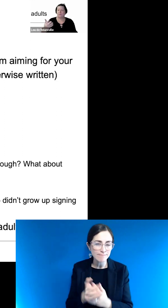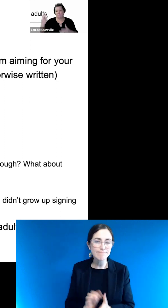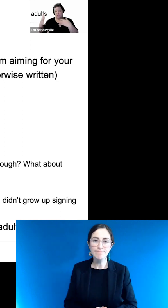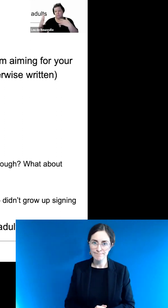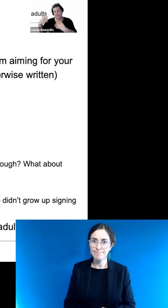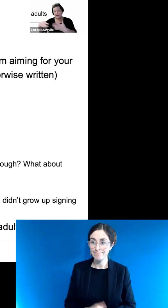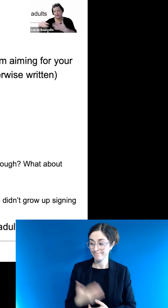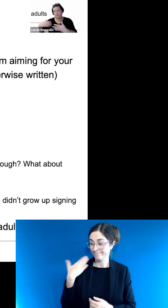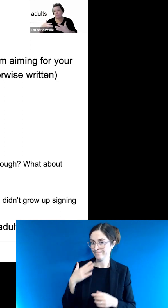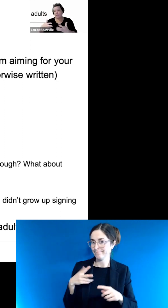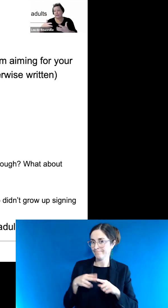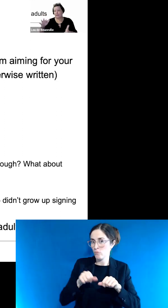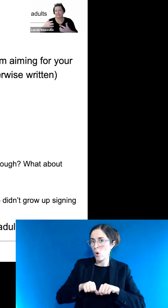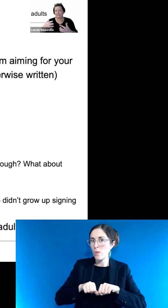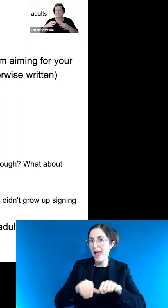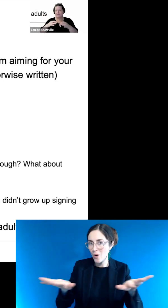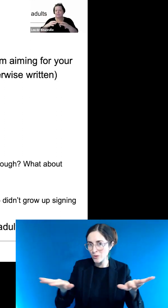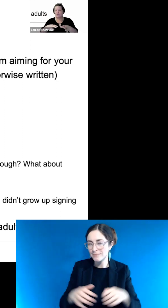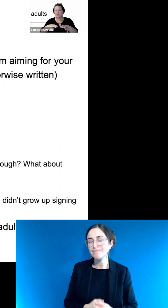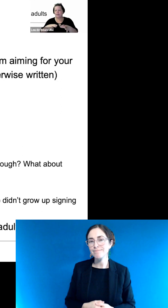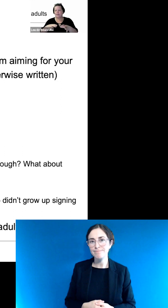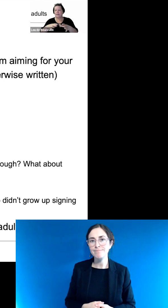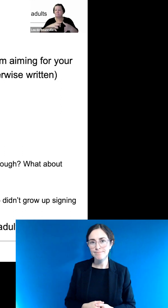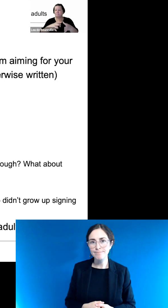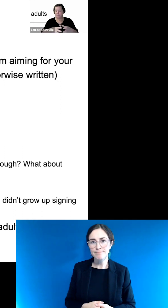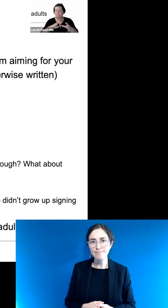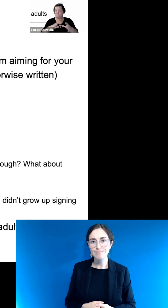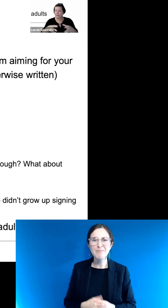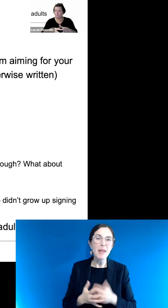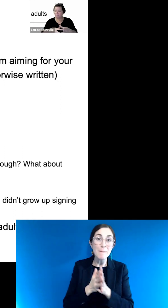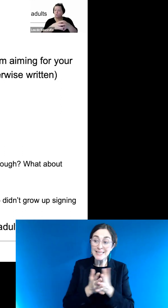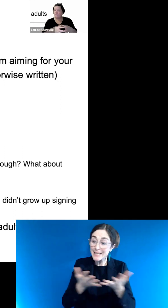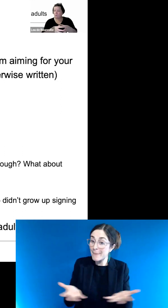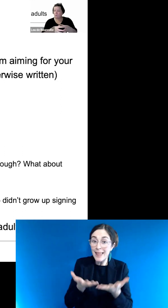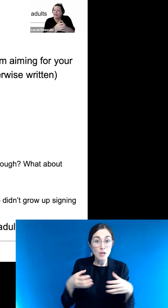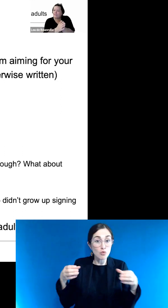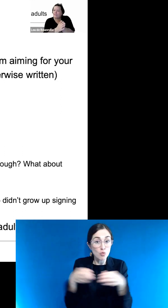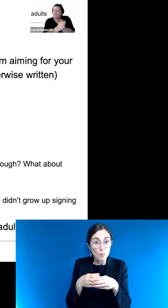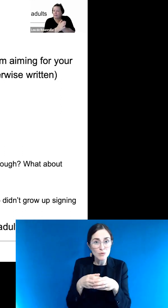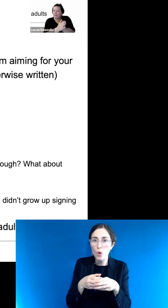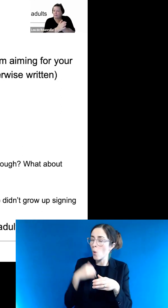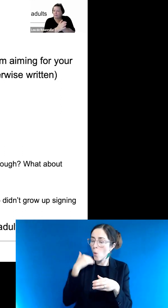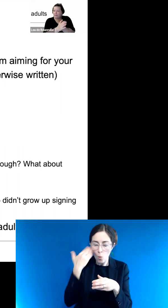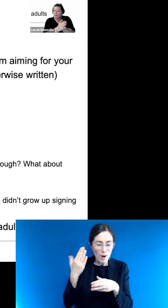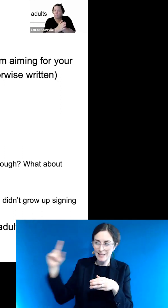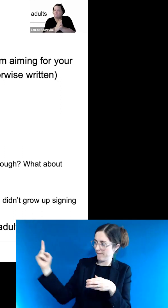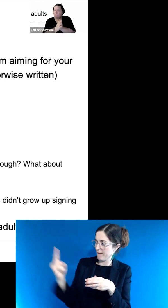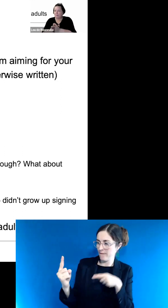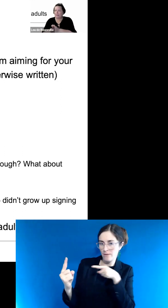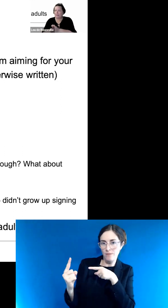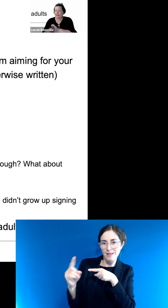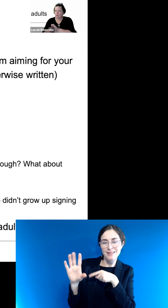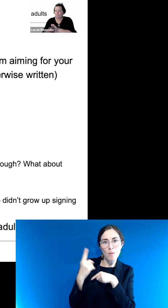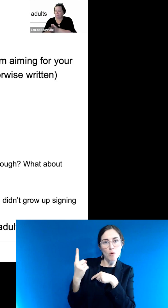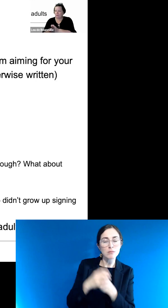that we've just started rolling it out and hired some, so that in play groups you always have someone there. So it may